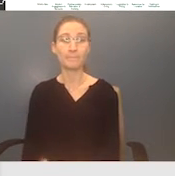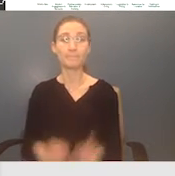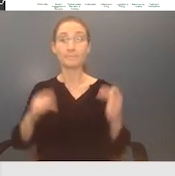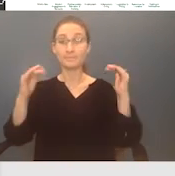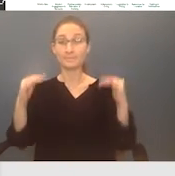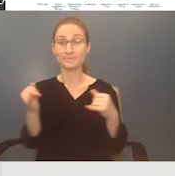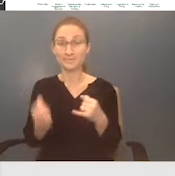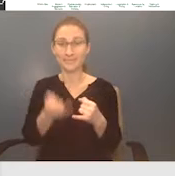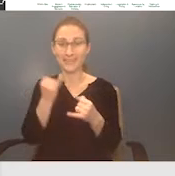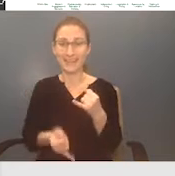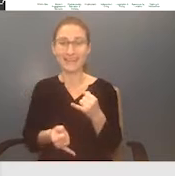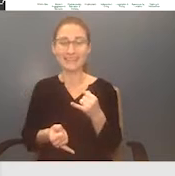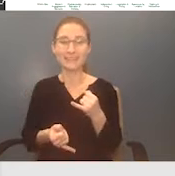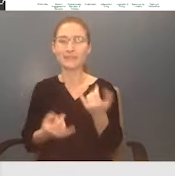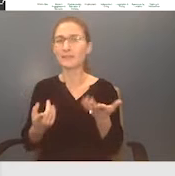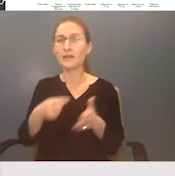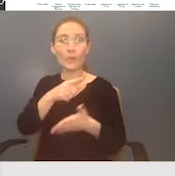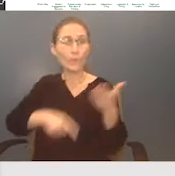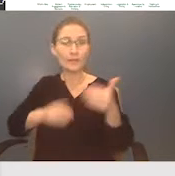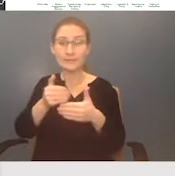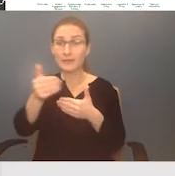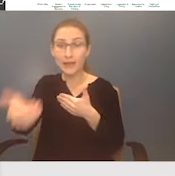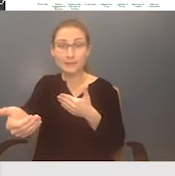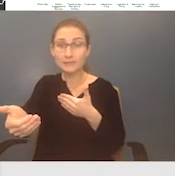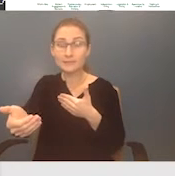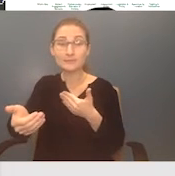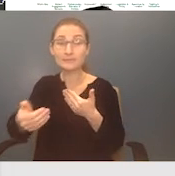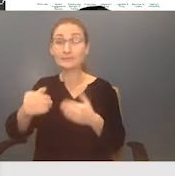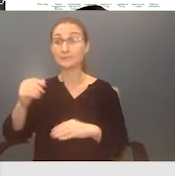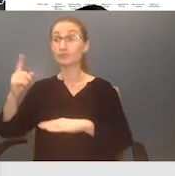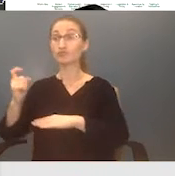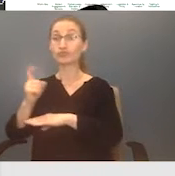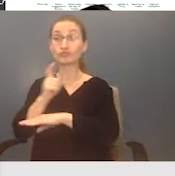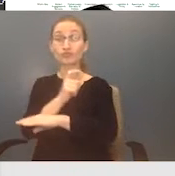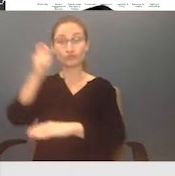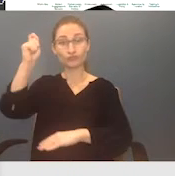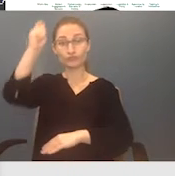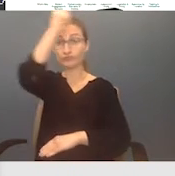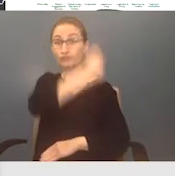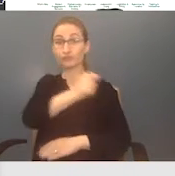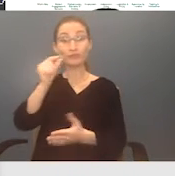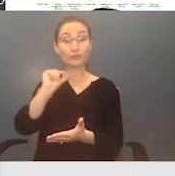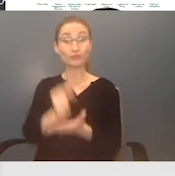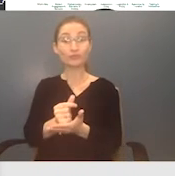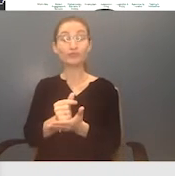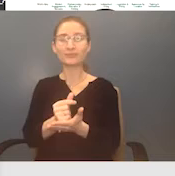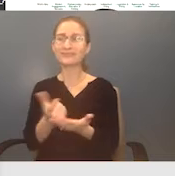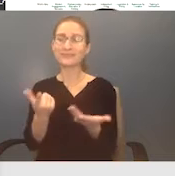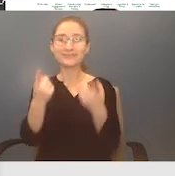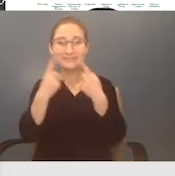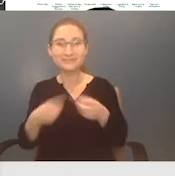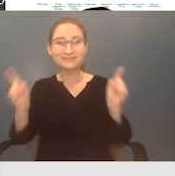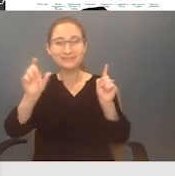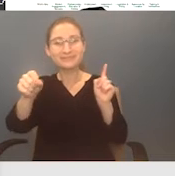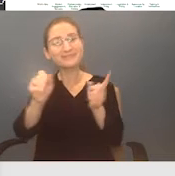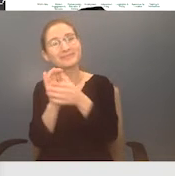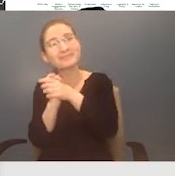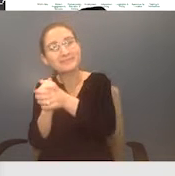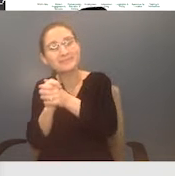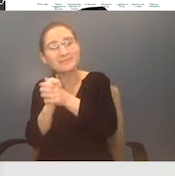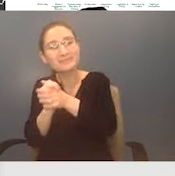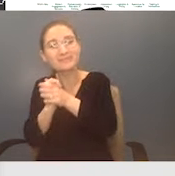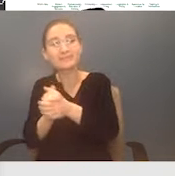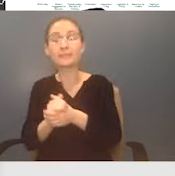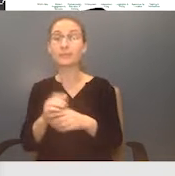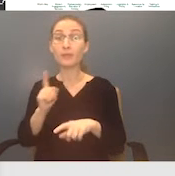And then we end with what's next. So walking across the stage is just, that's an amazing accomplishment, but making sure